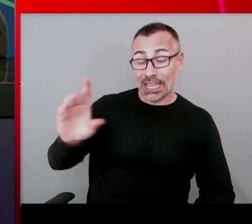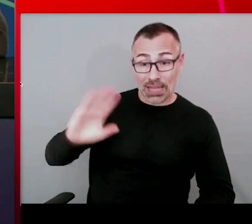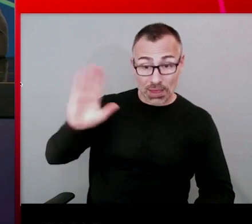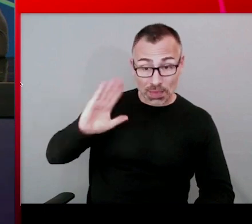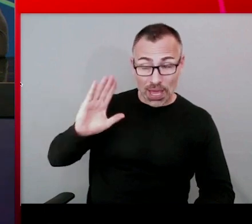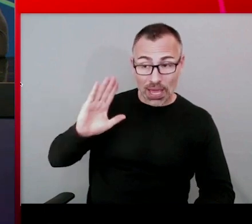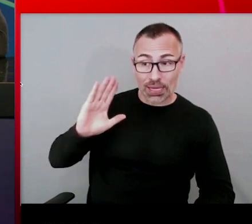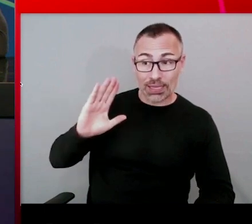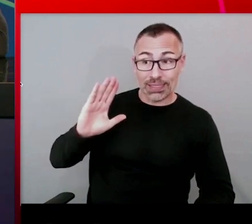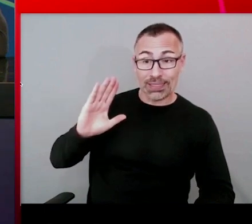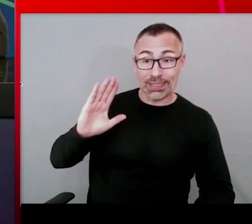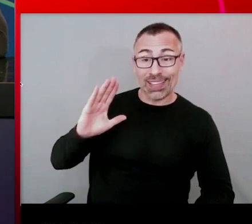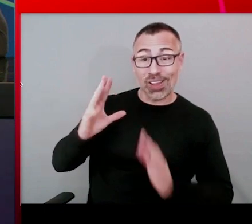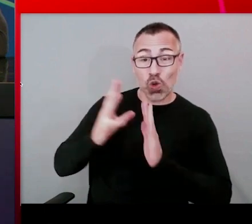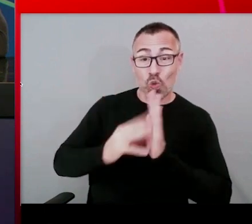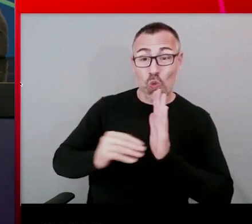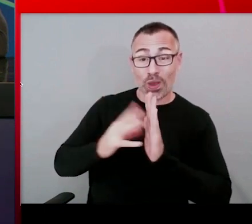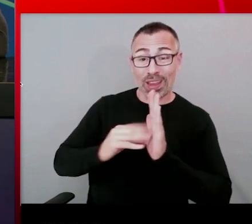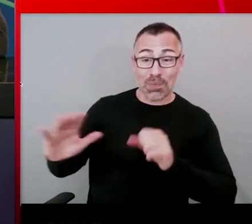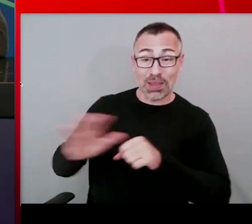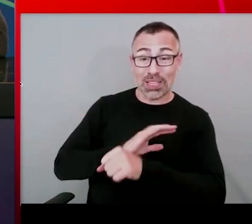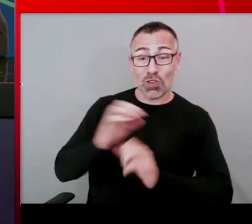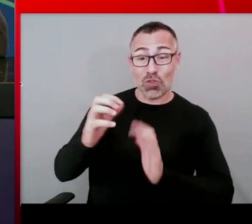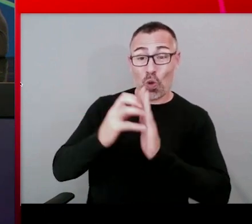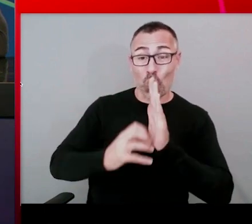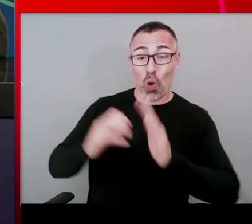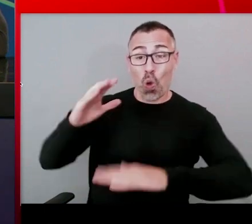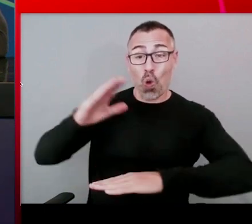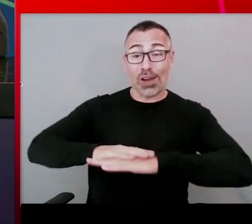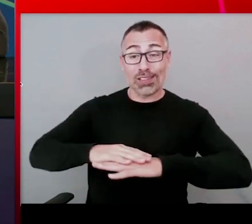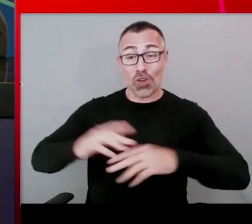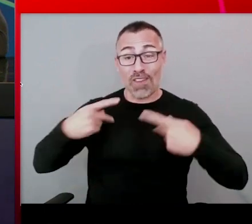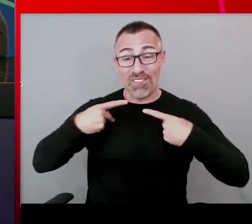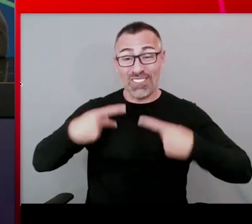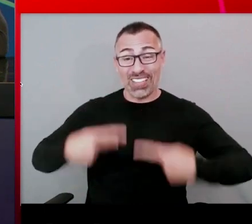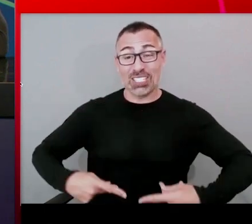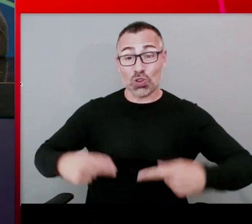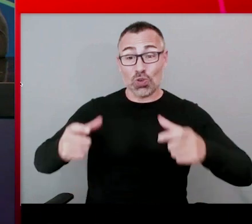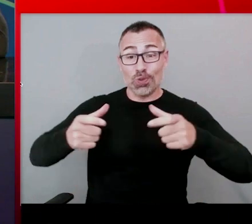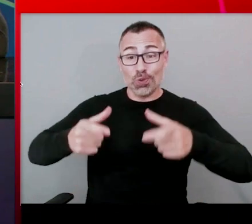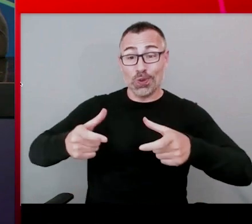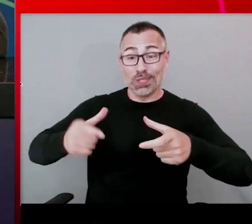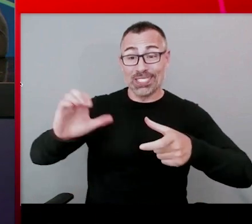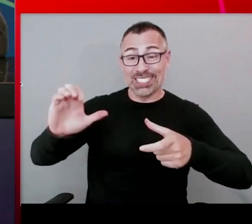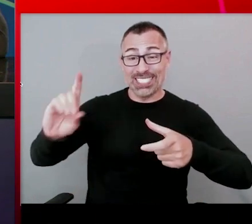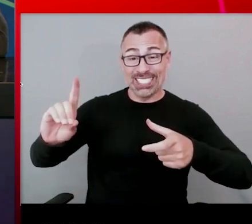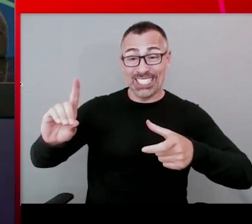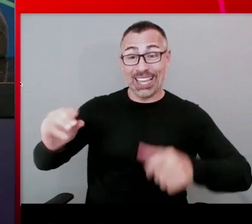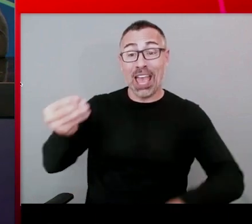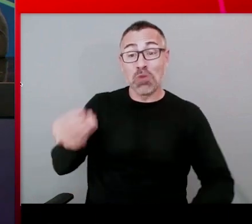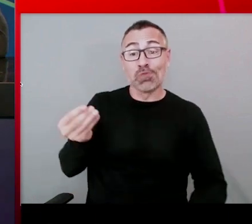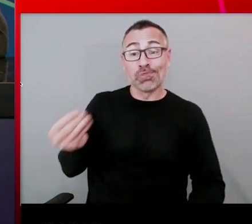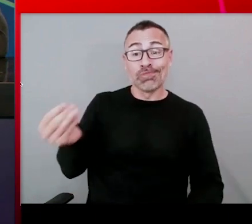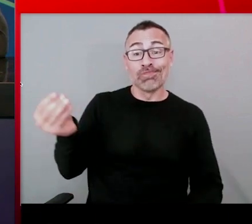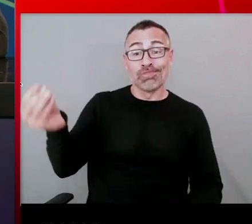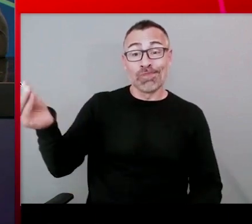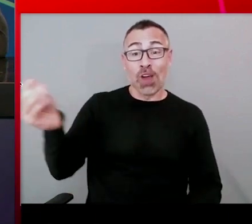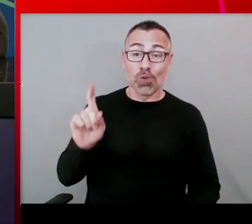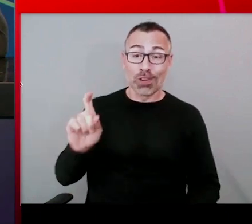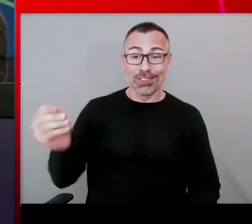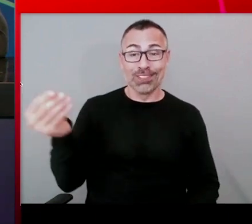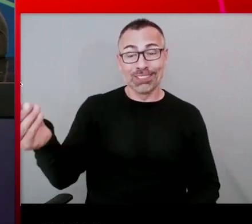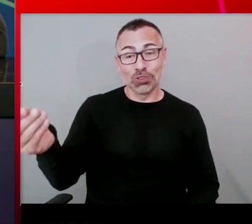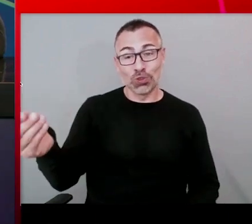we copied the entire code base onto a physical CD and walked it over to the server that